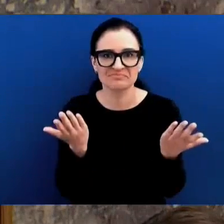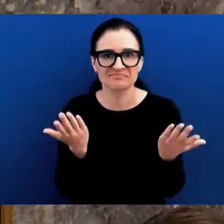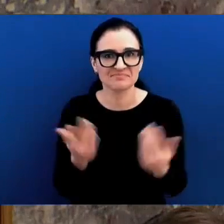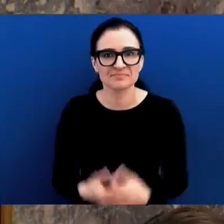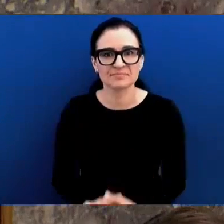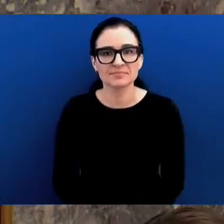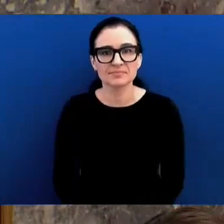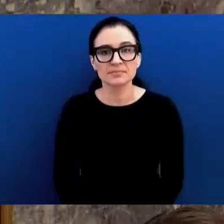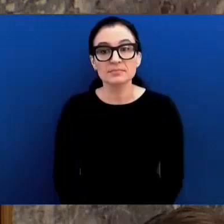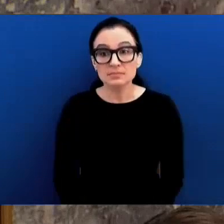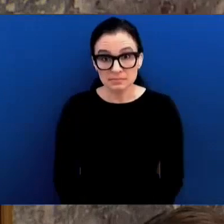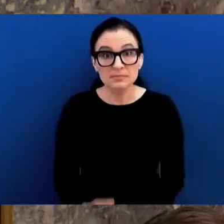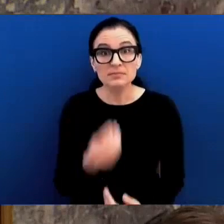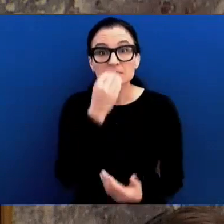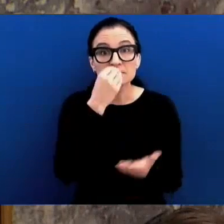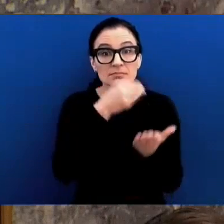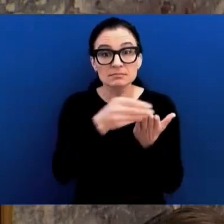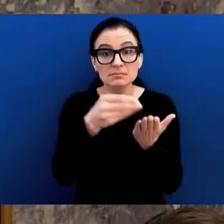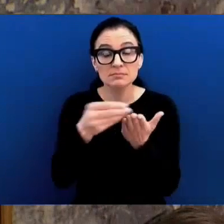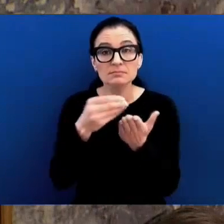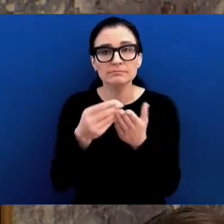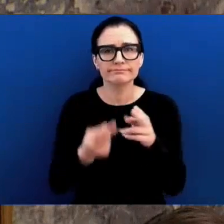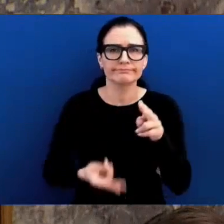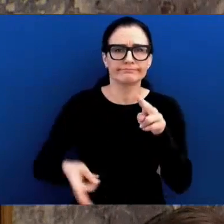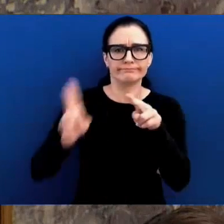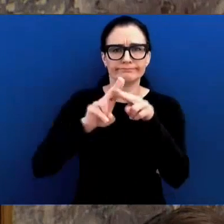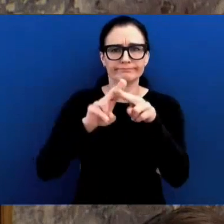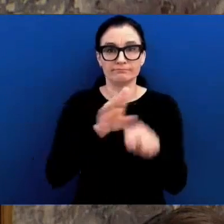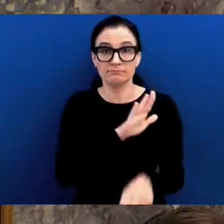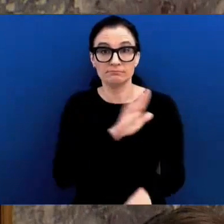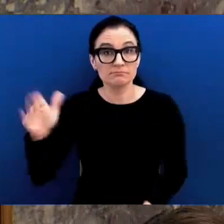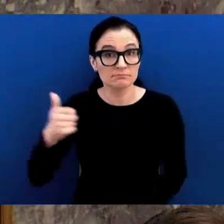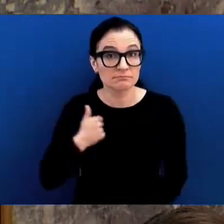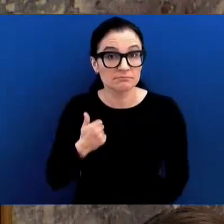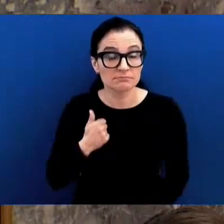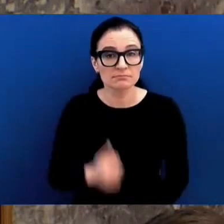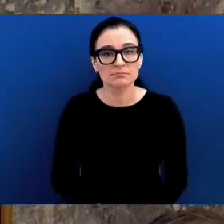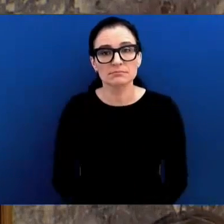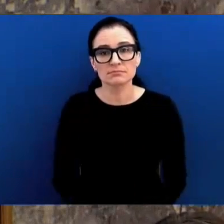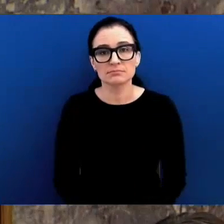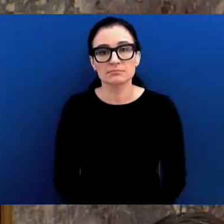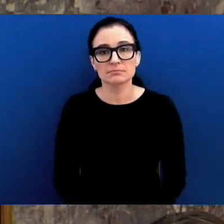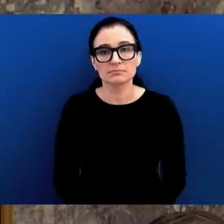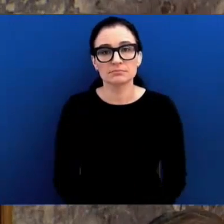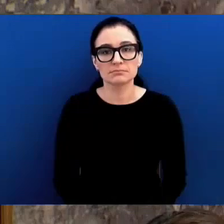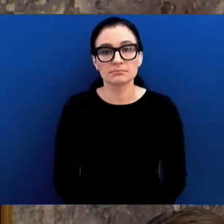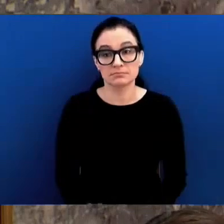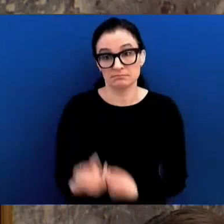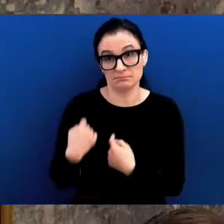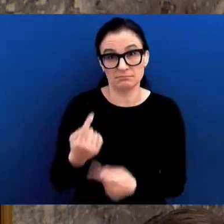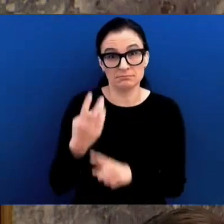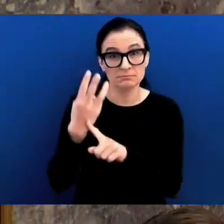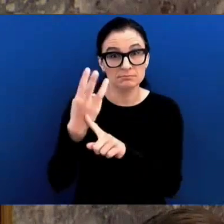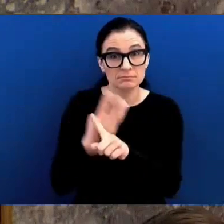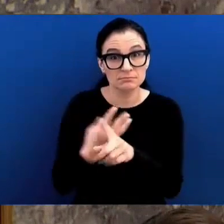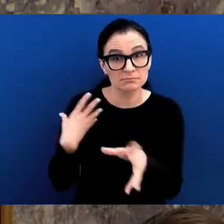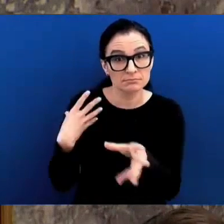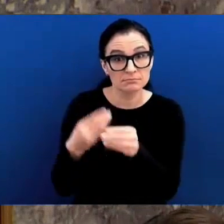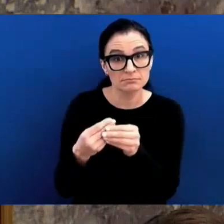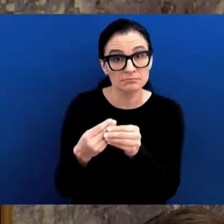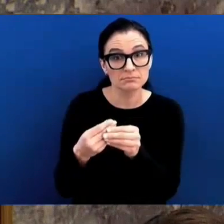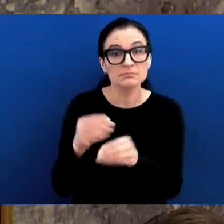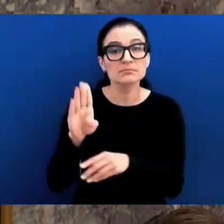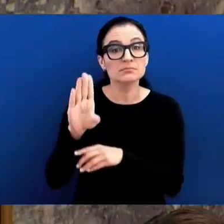In fact, just in the last 6 months, British Columbians are paying $300 more a month for